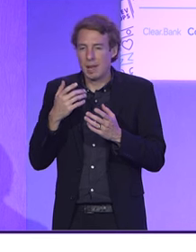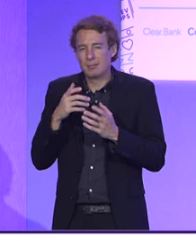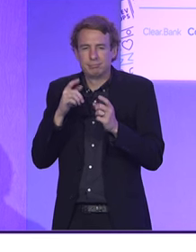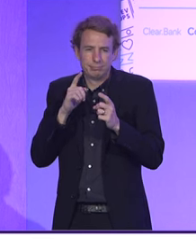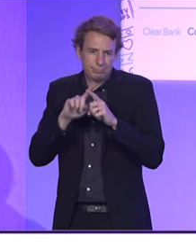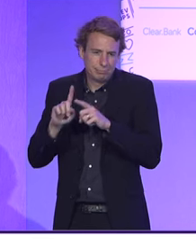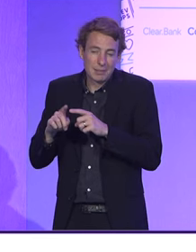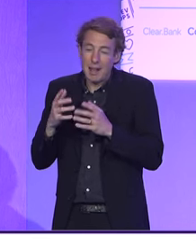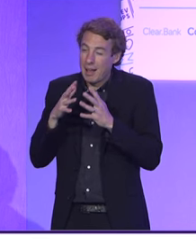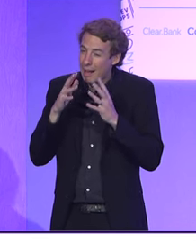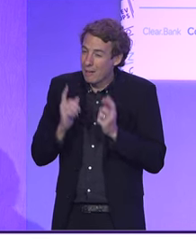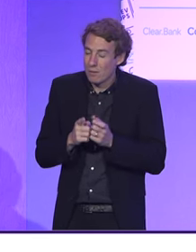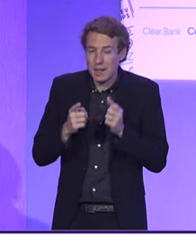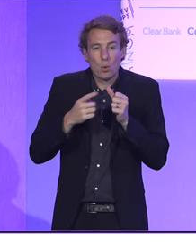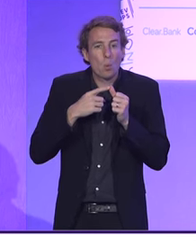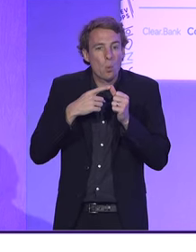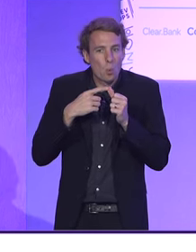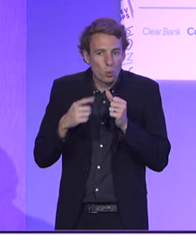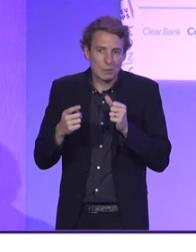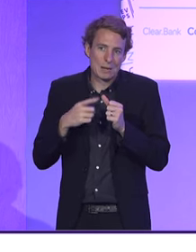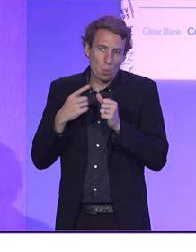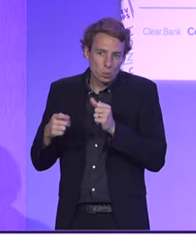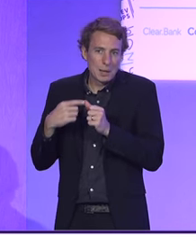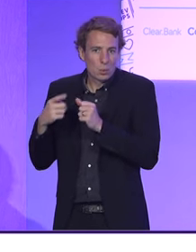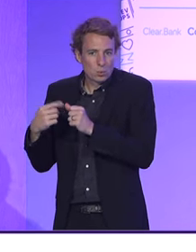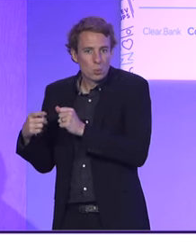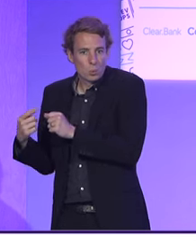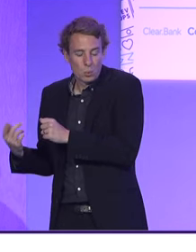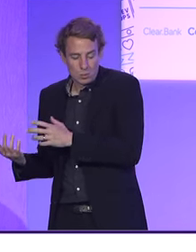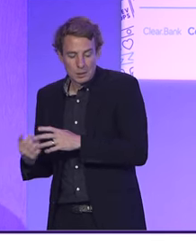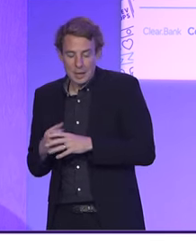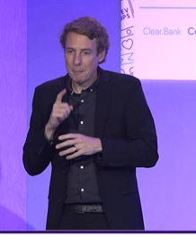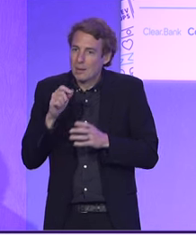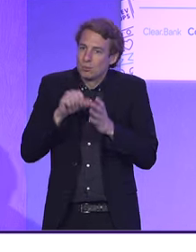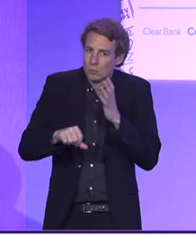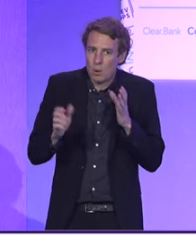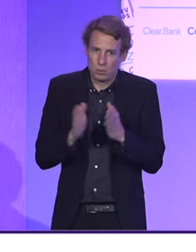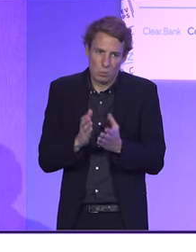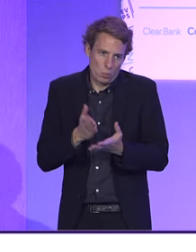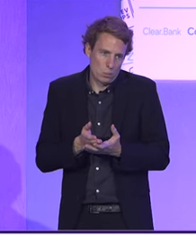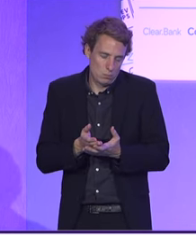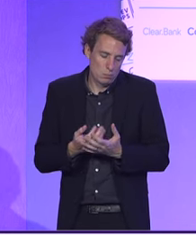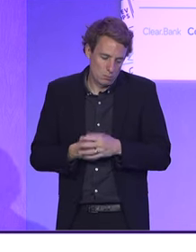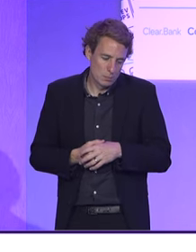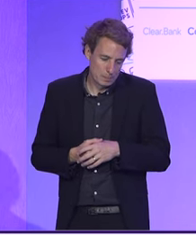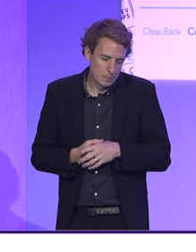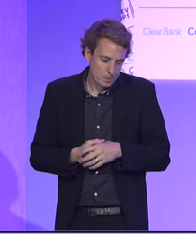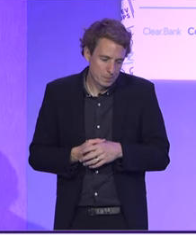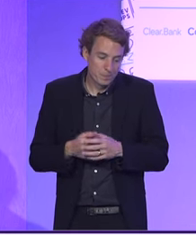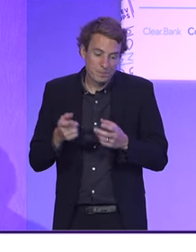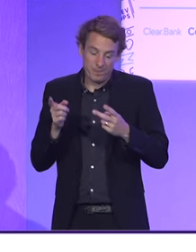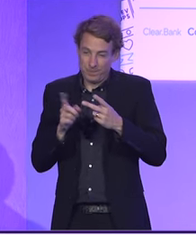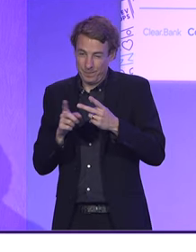everything is automated. But I know if you are starting, just start small. Okay? As I said, everything is code.